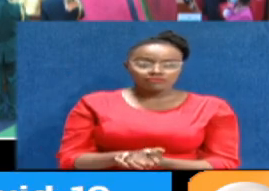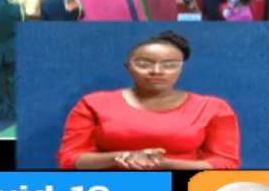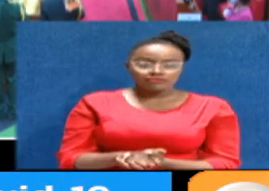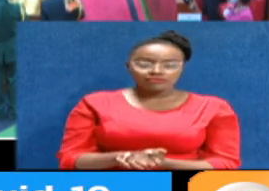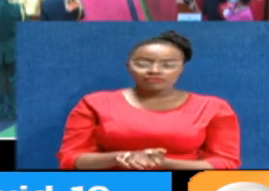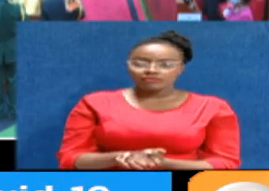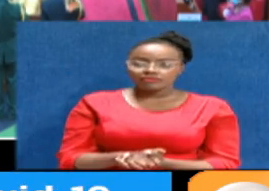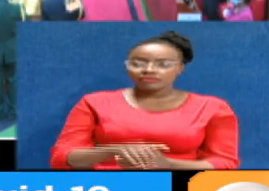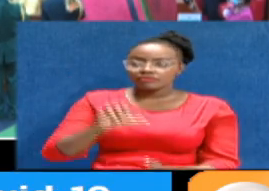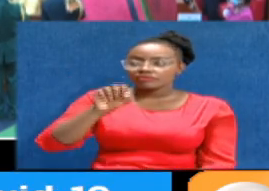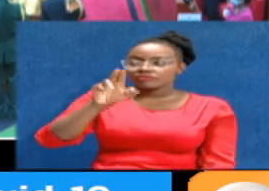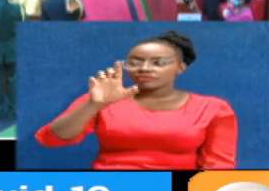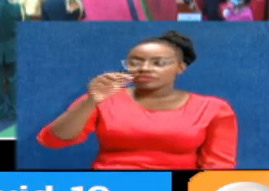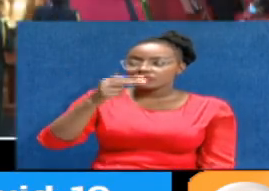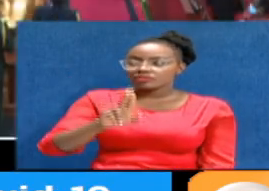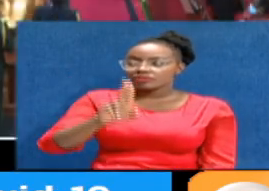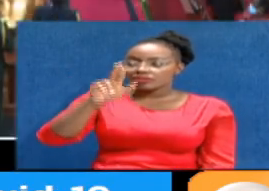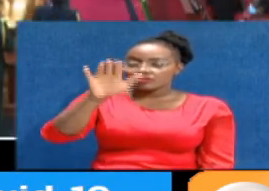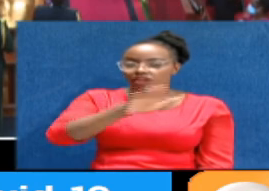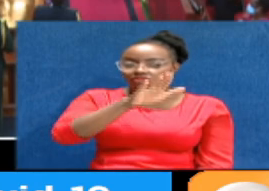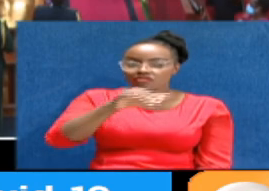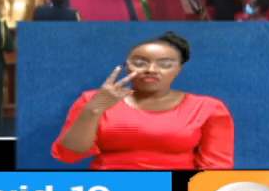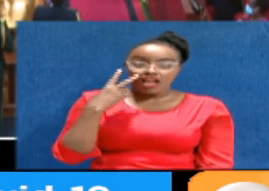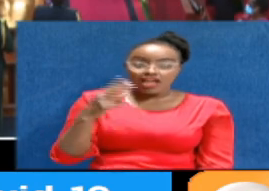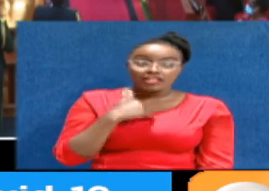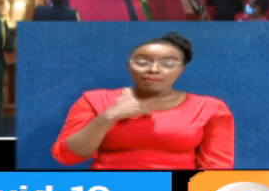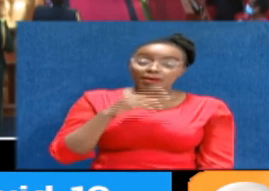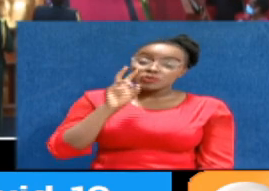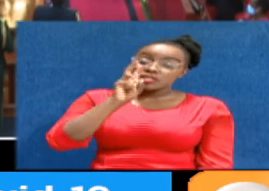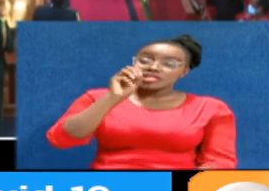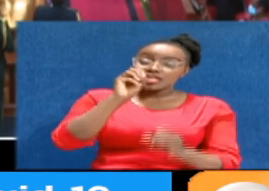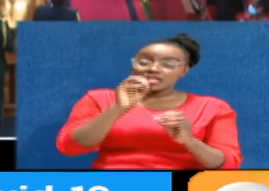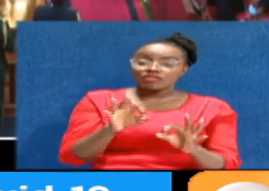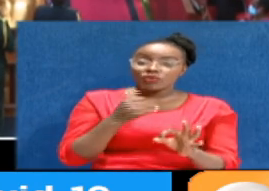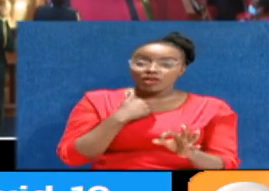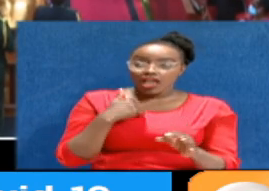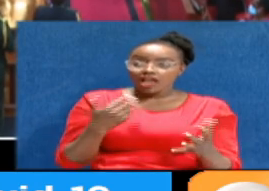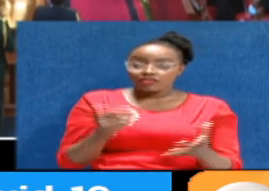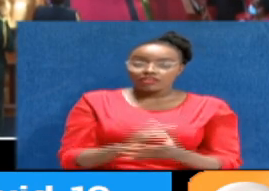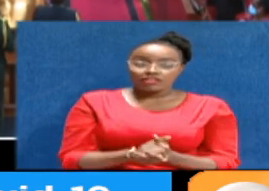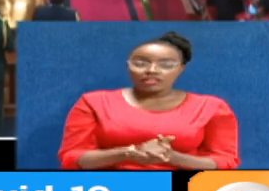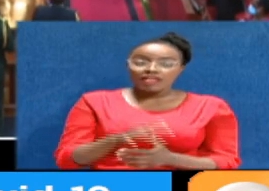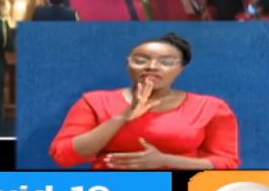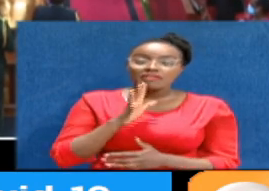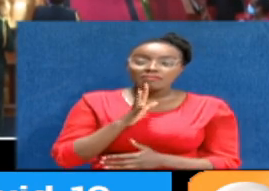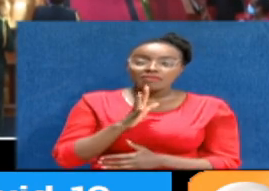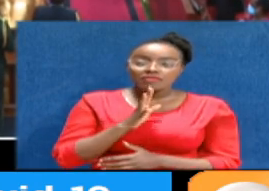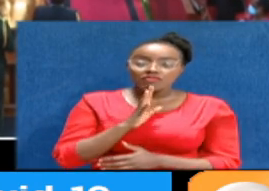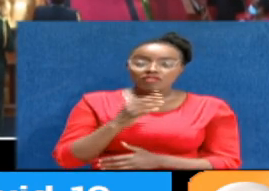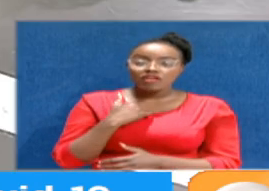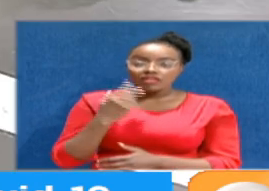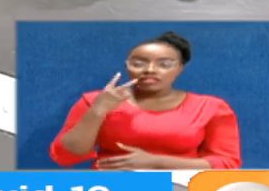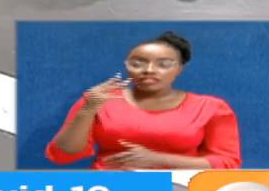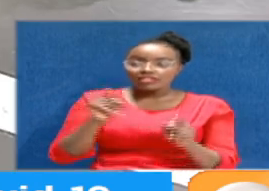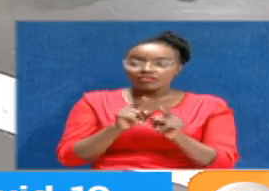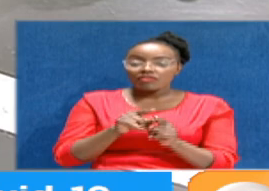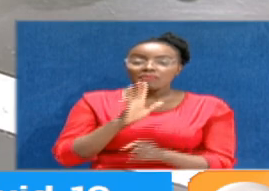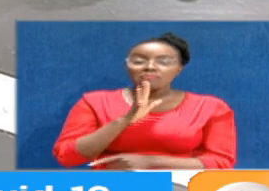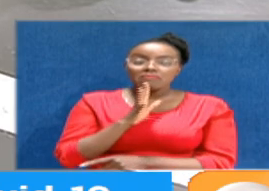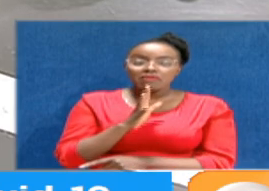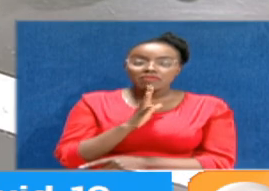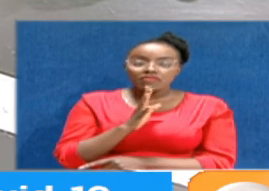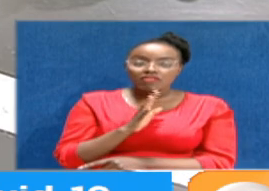is Suluhu in Parliament. Okay. Yeah, it sounded like my eye is on the screen to just see if we're... No, the speaker's been on the speaker sounds exactly the same. Yeah, and he